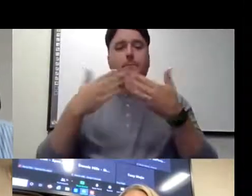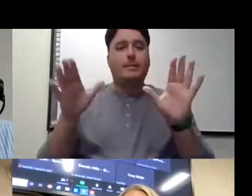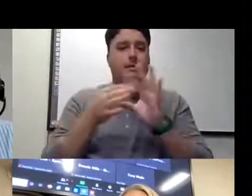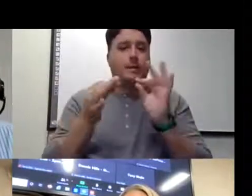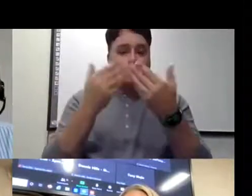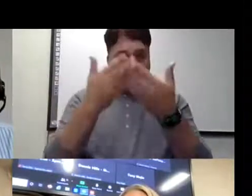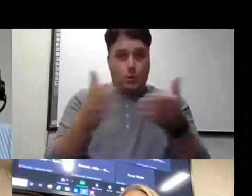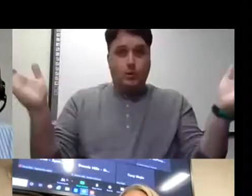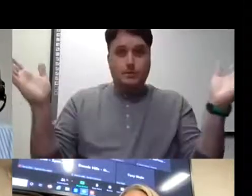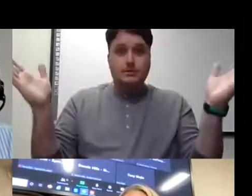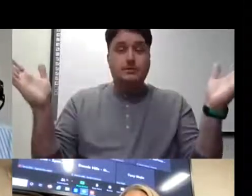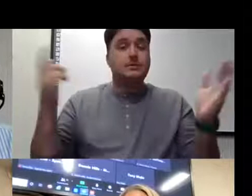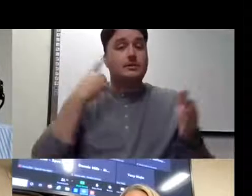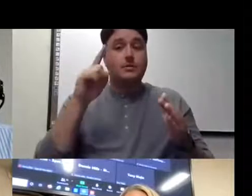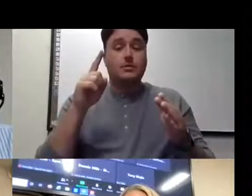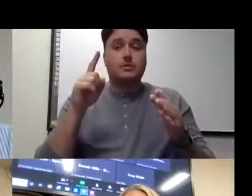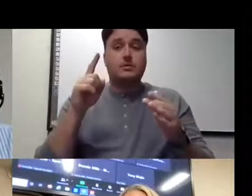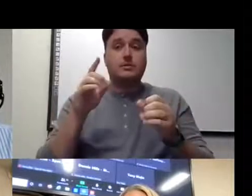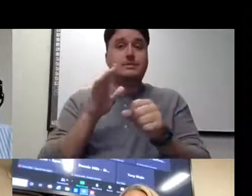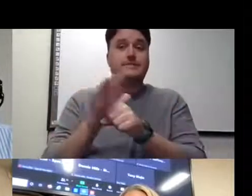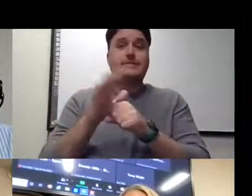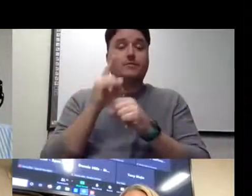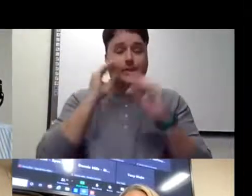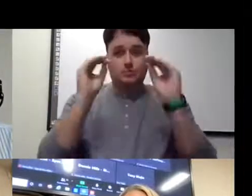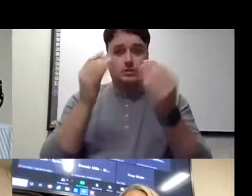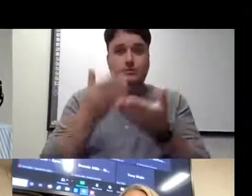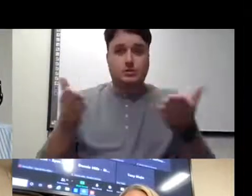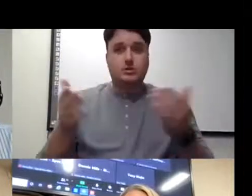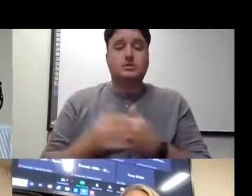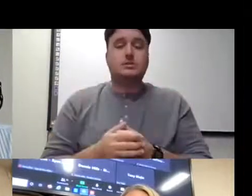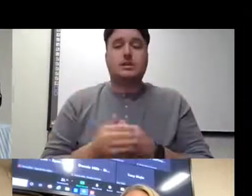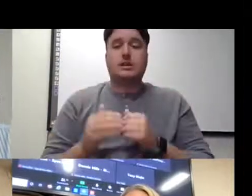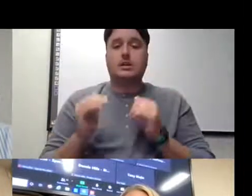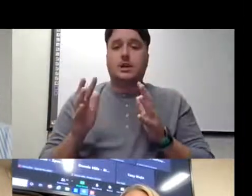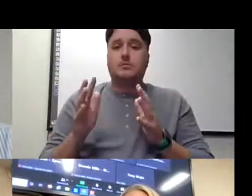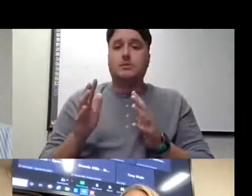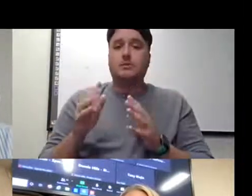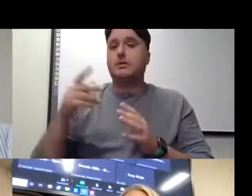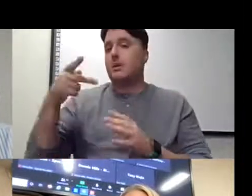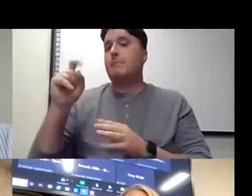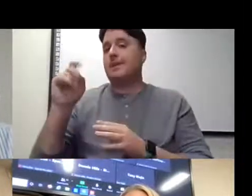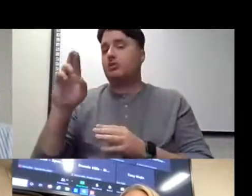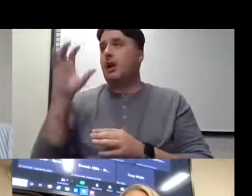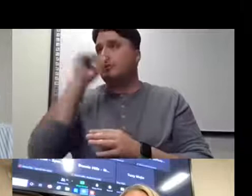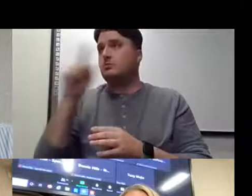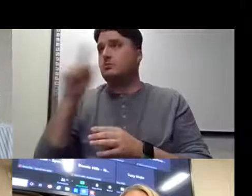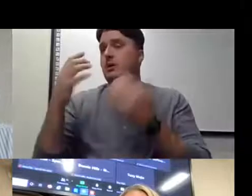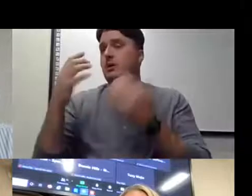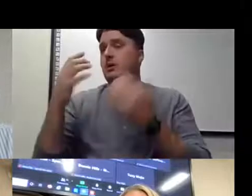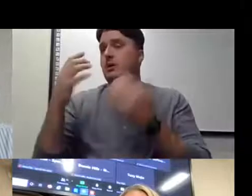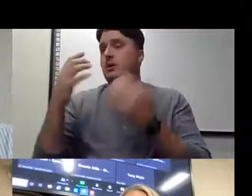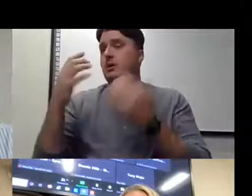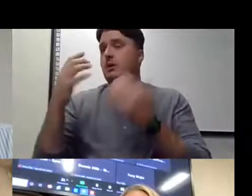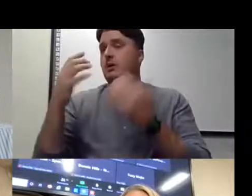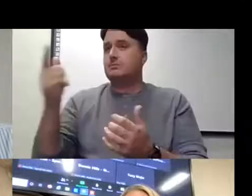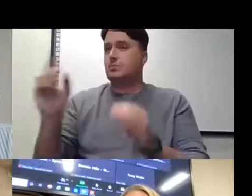on the sufficiency of instructional materials. Peter, I'm assuming from the public audience that there's